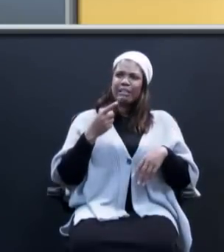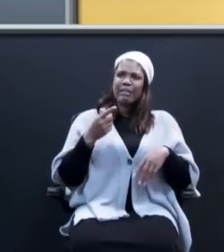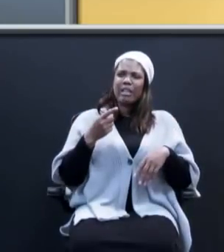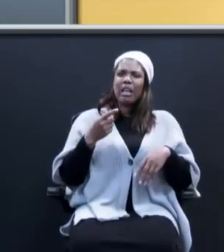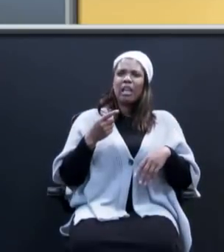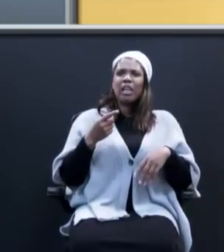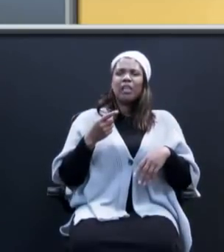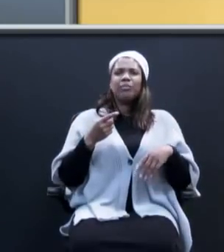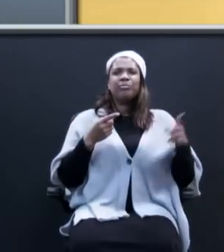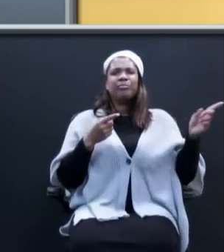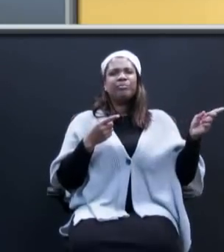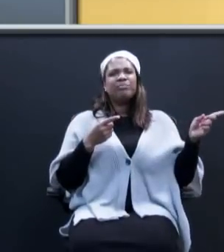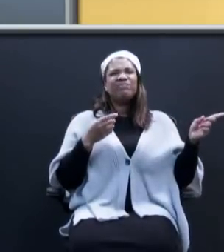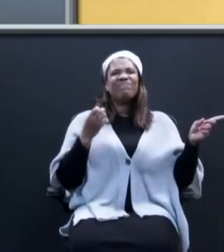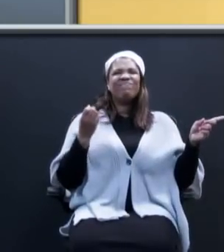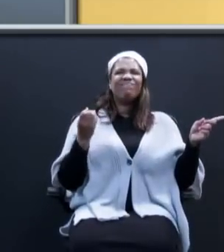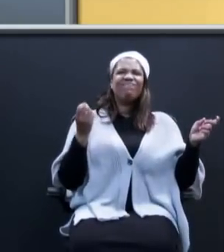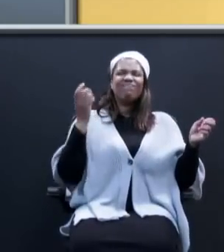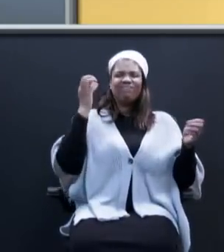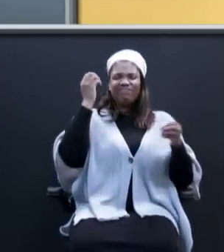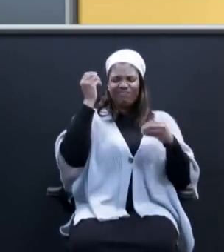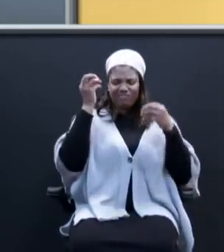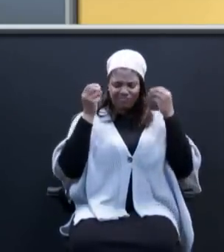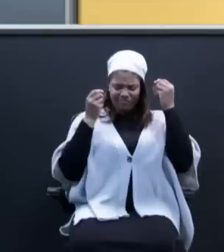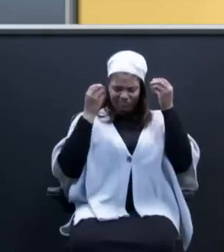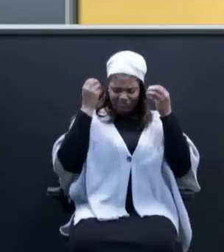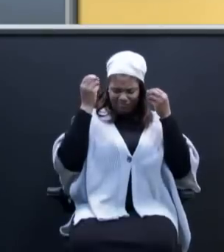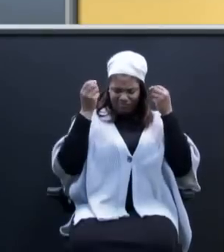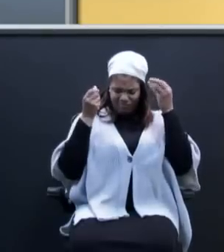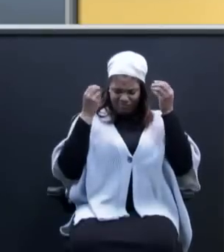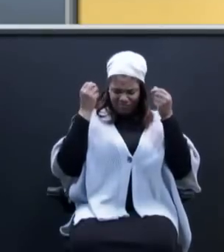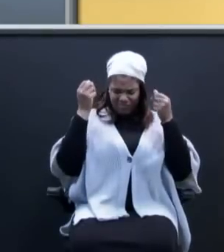Let me see. IUIC.